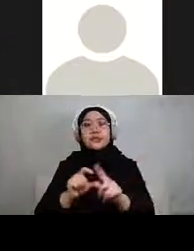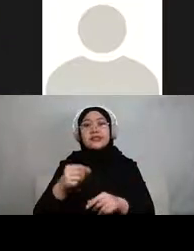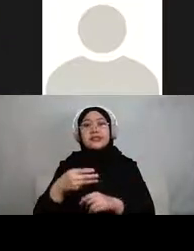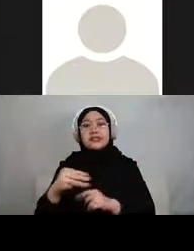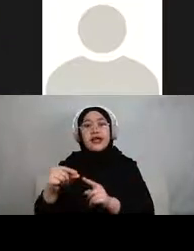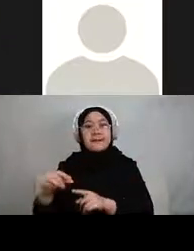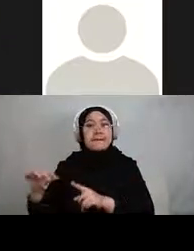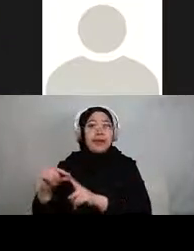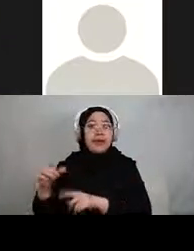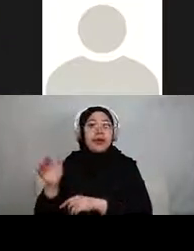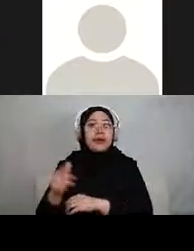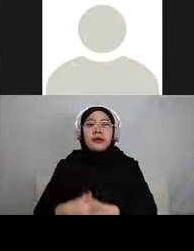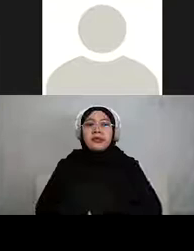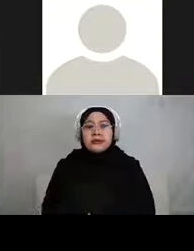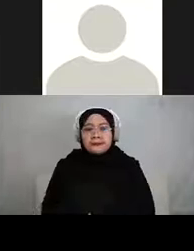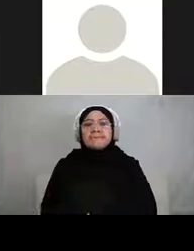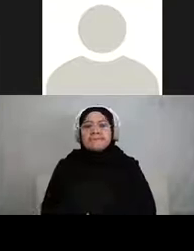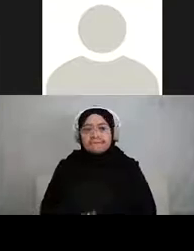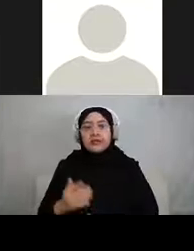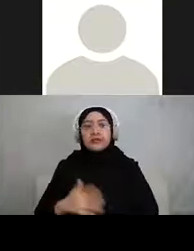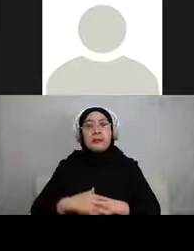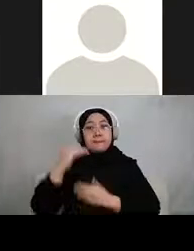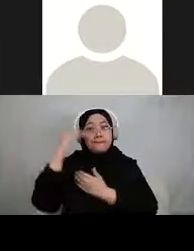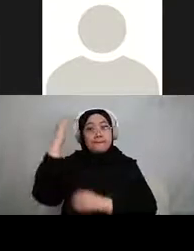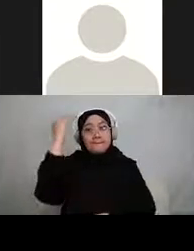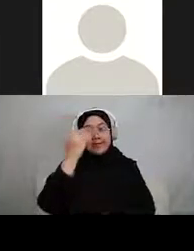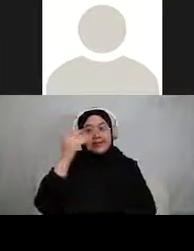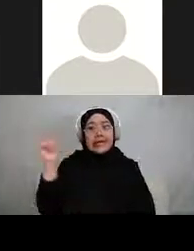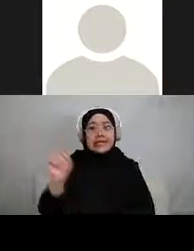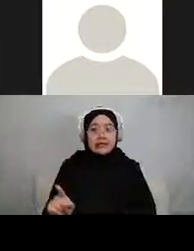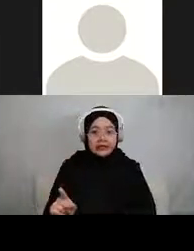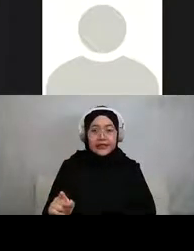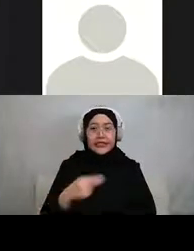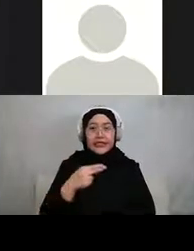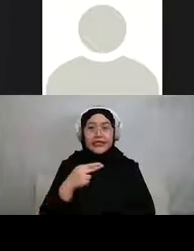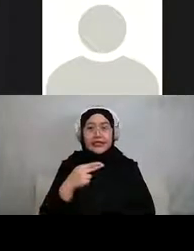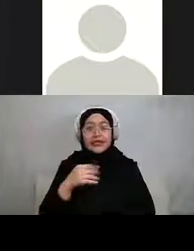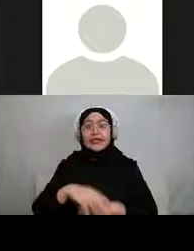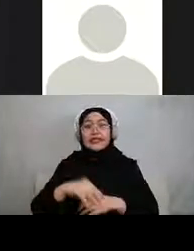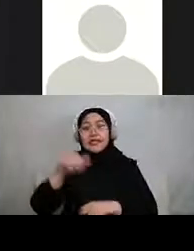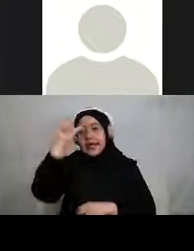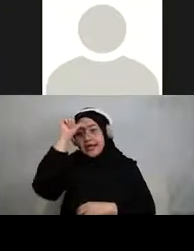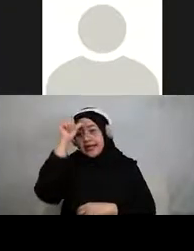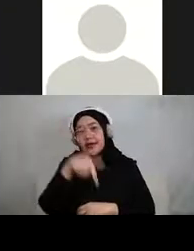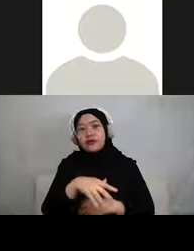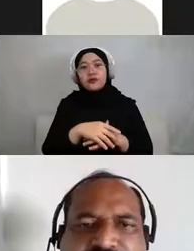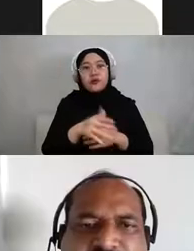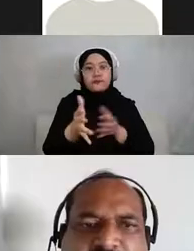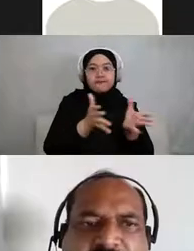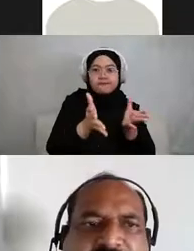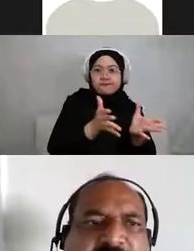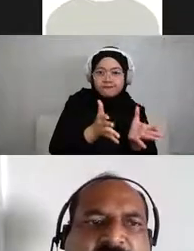buses, electric buses in India on behalf of, and we are taking forward the Electra